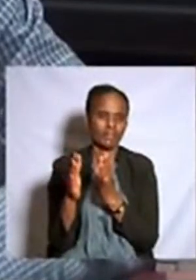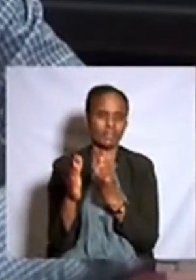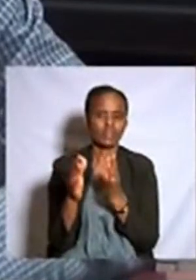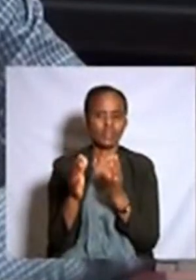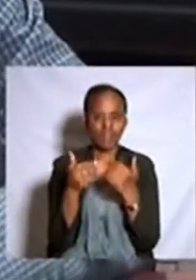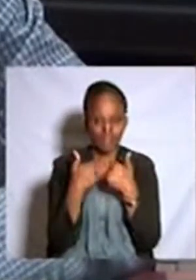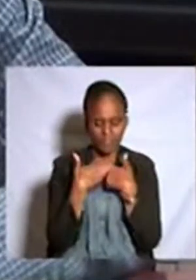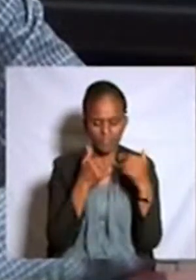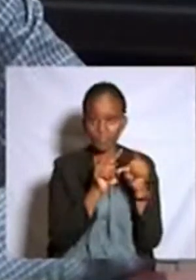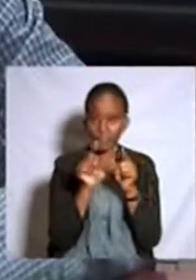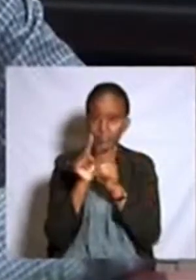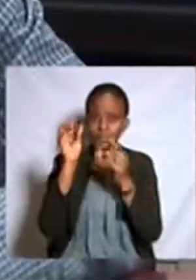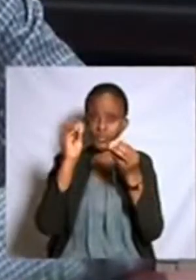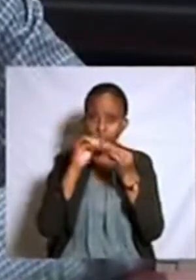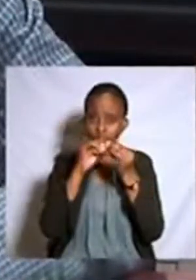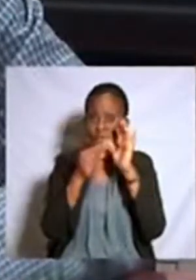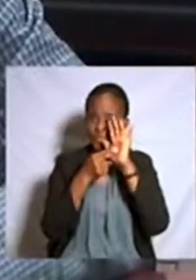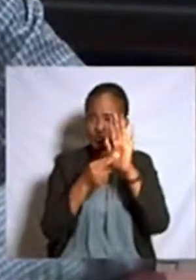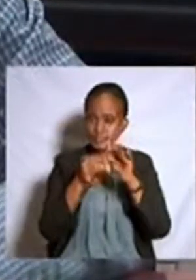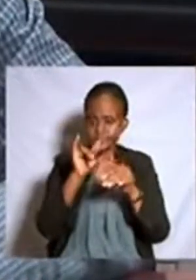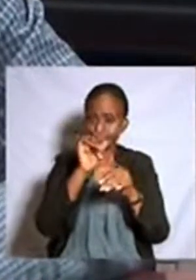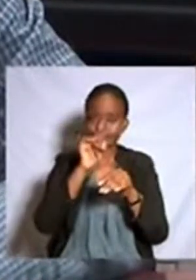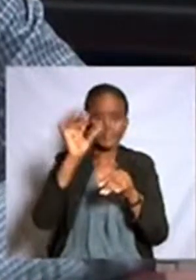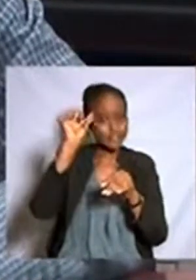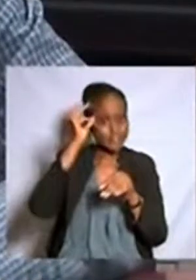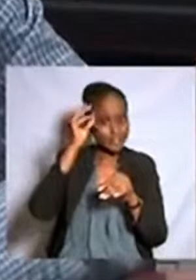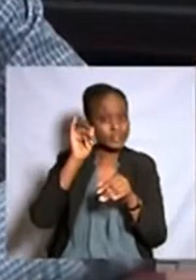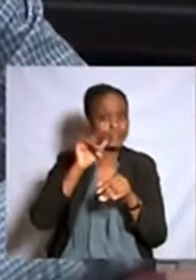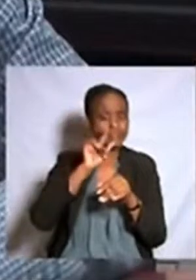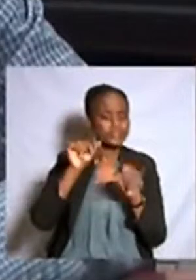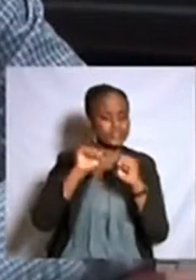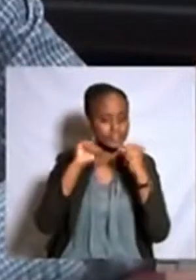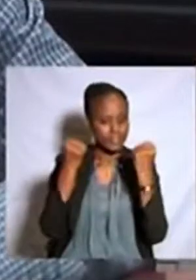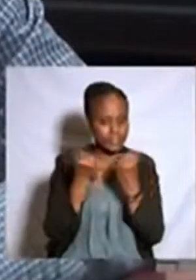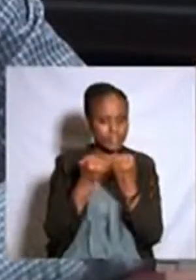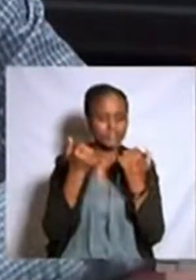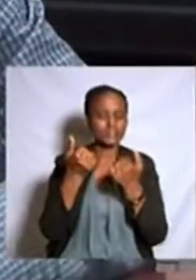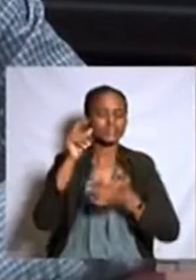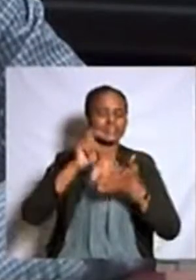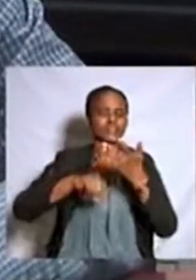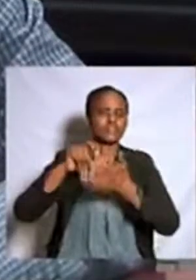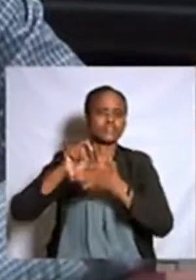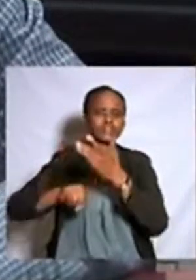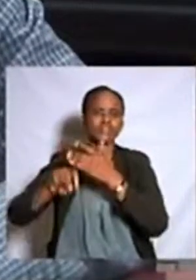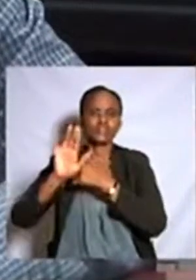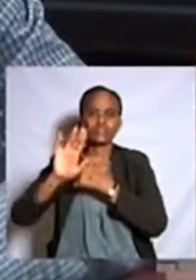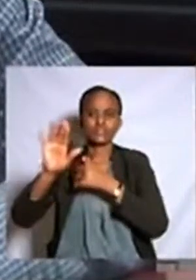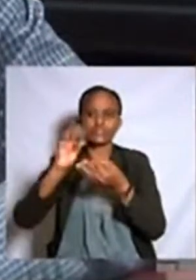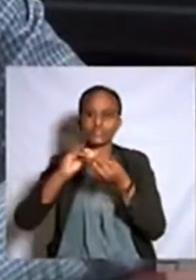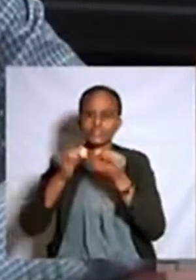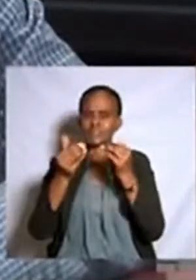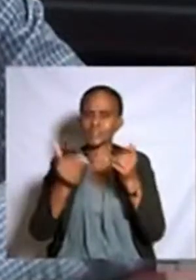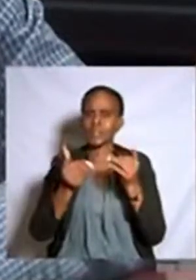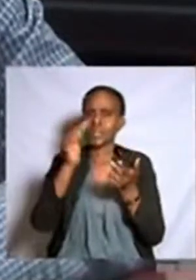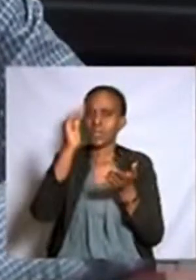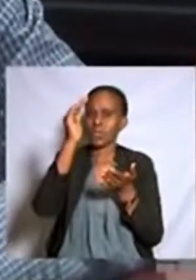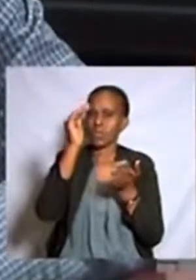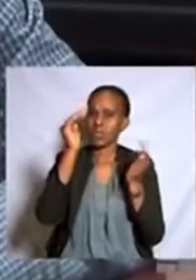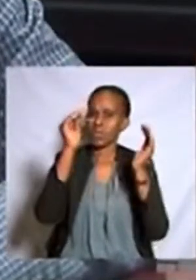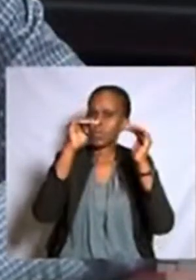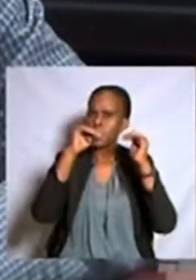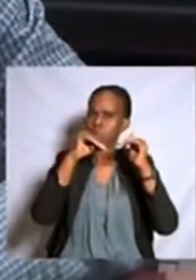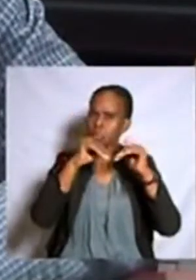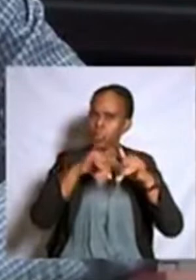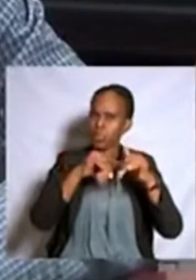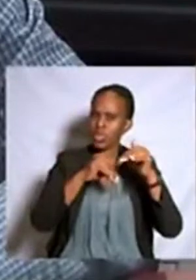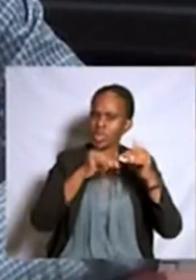also further indicated that it was worth noting that the society's cost-income ratio has reduced progressively over the